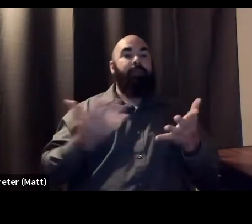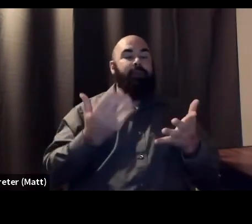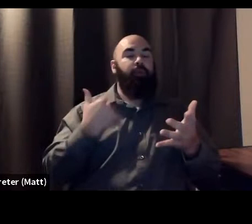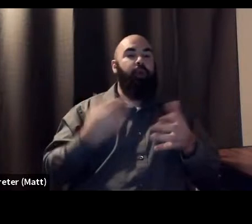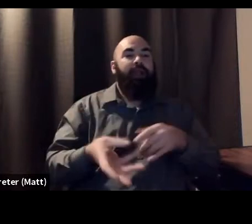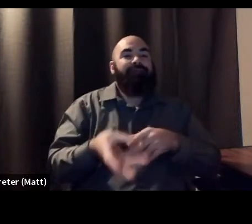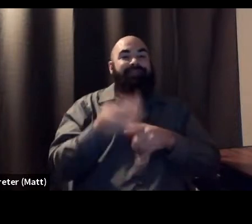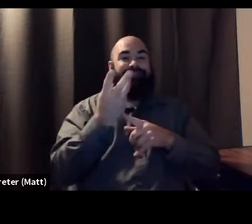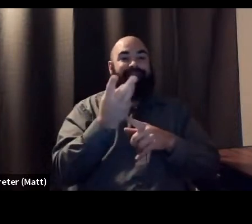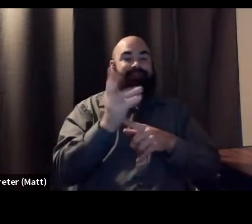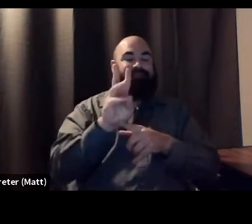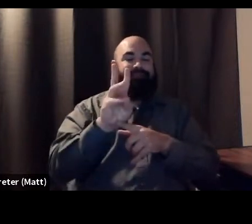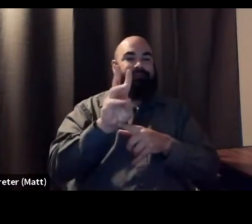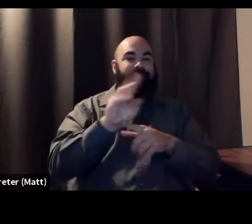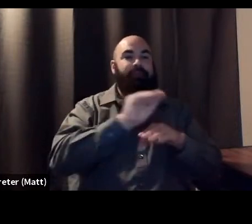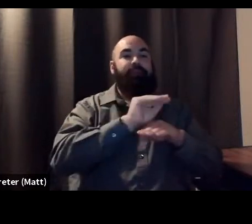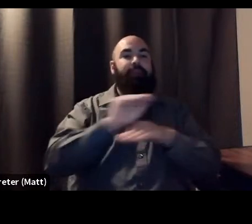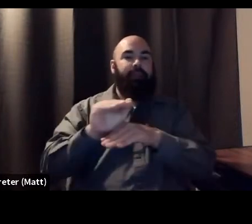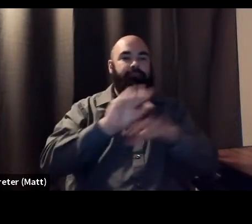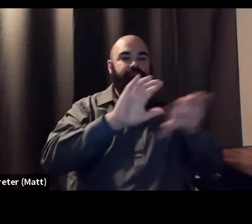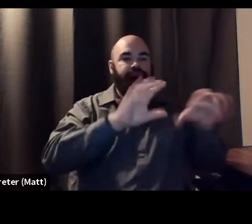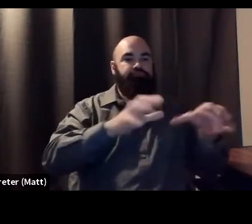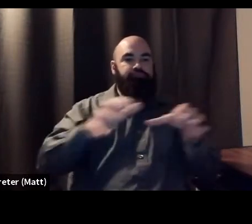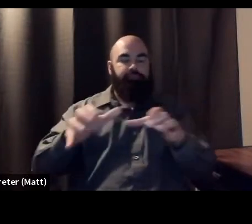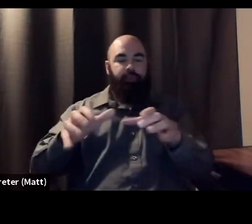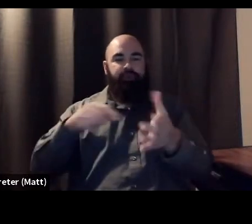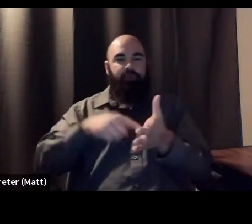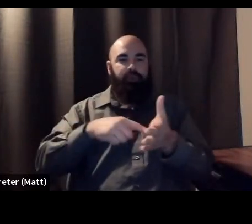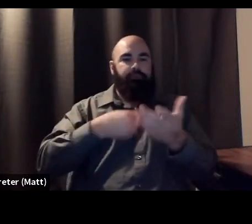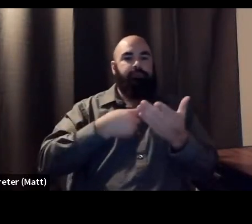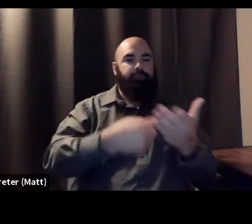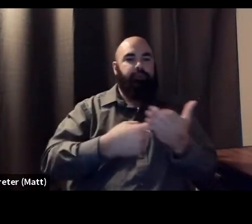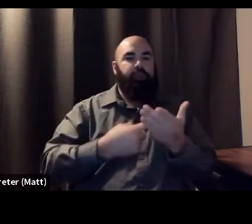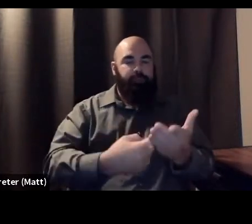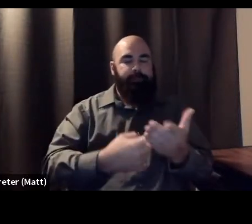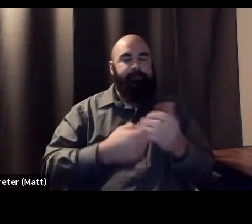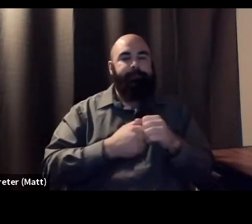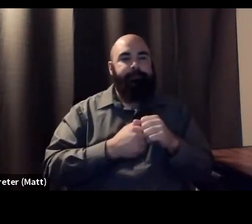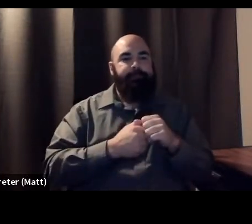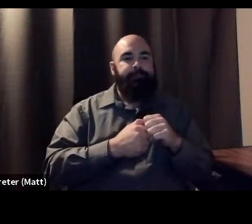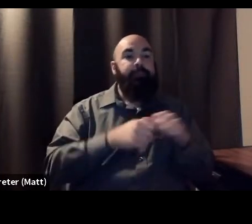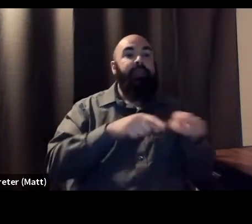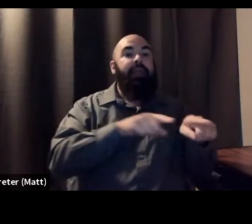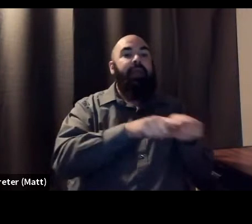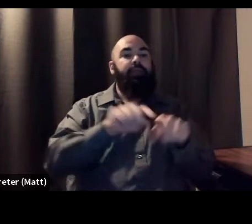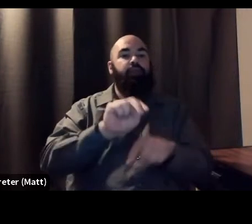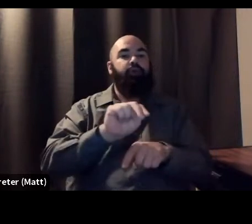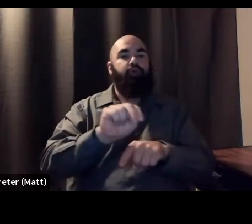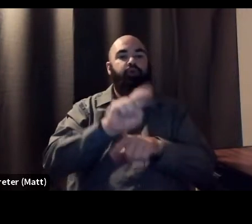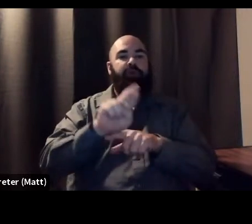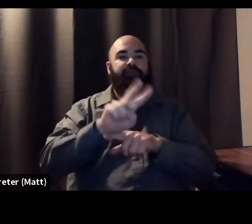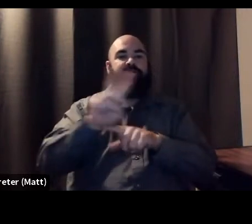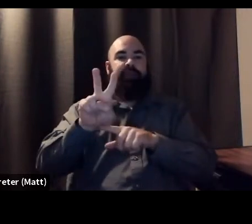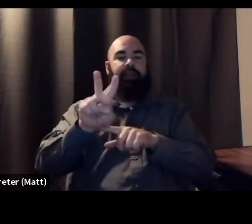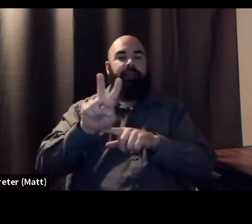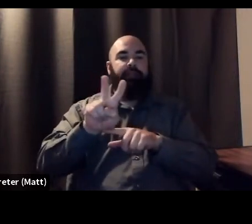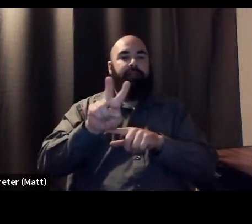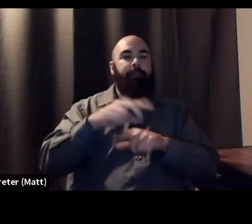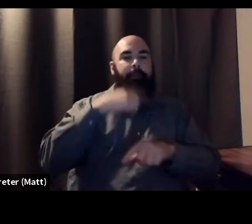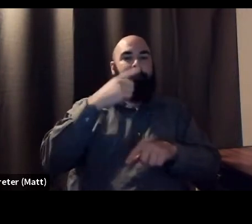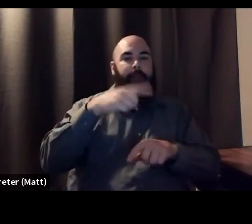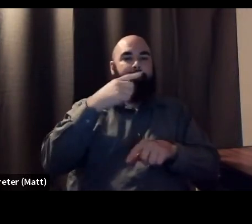this past spring, and again for the forum this evening. The New River Valley Public Health Task Force I referenced